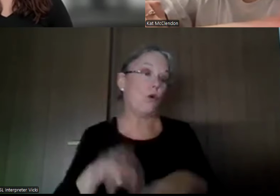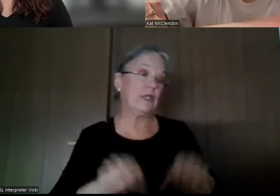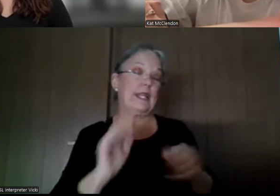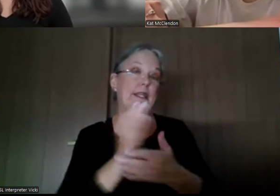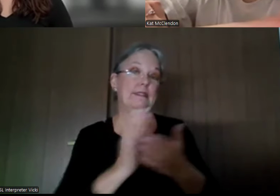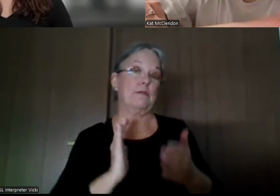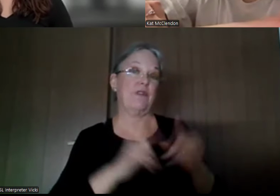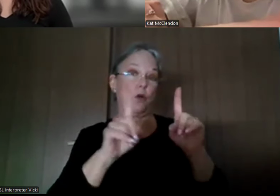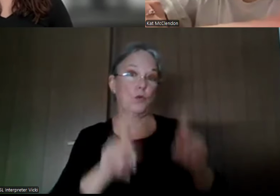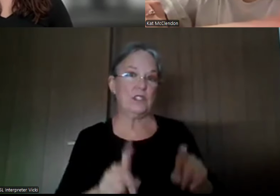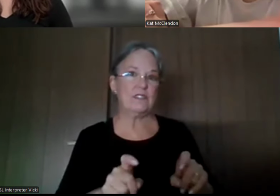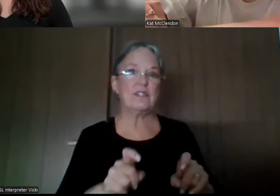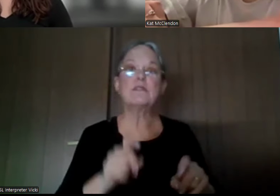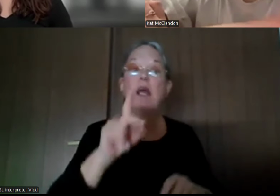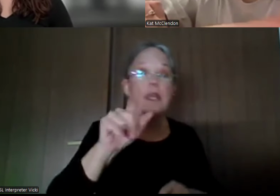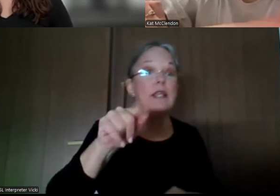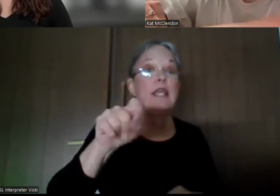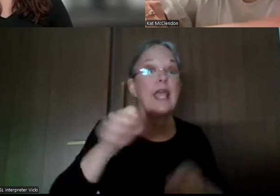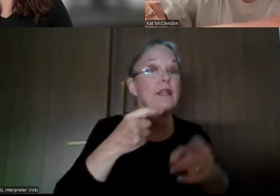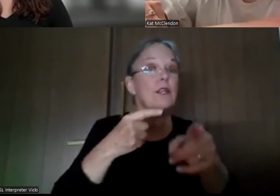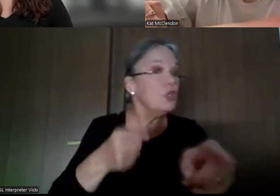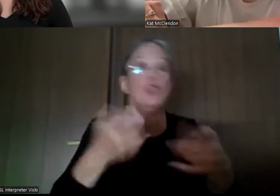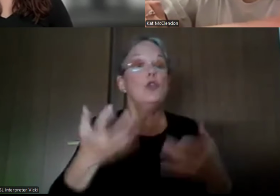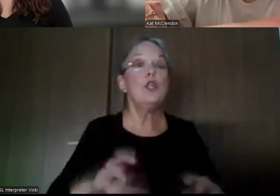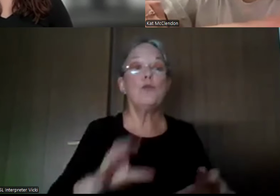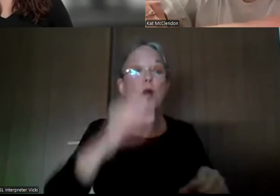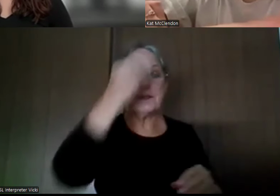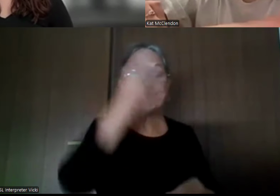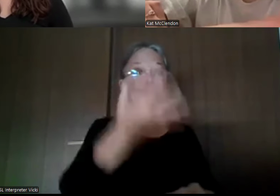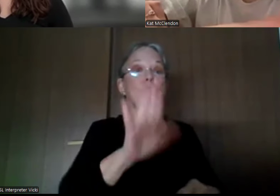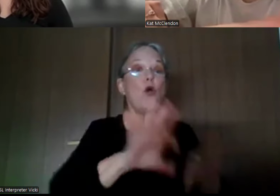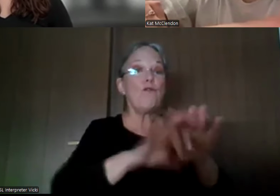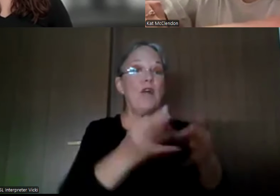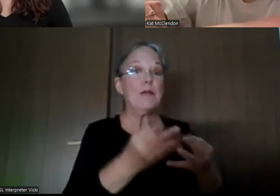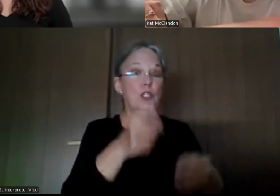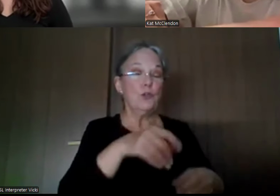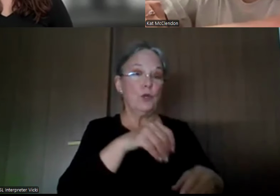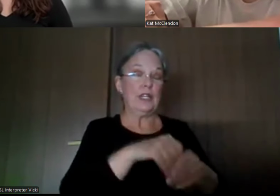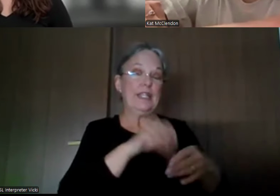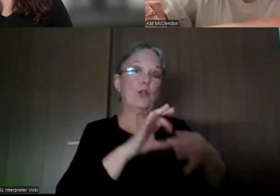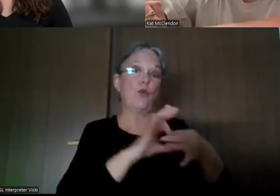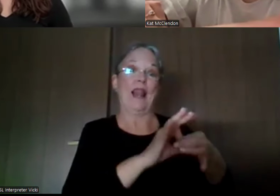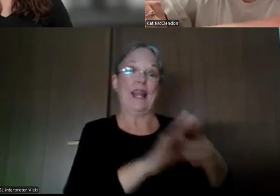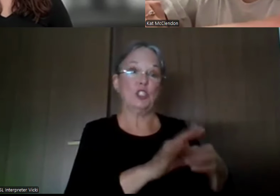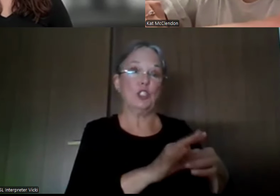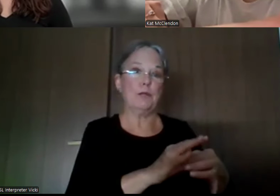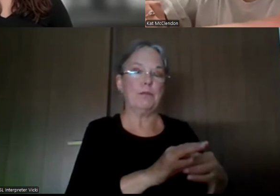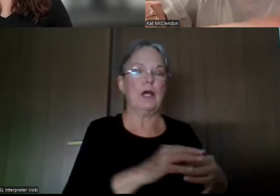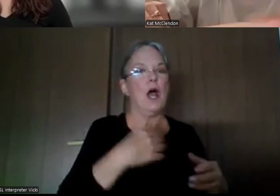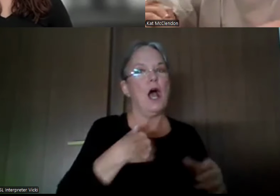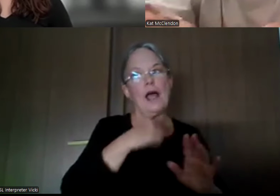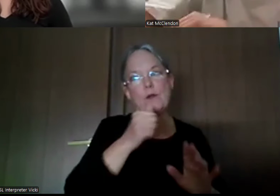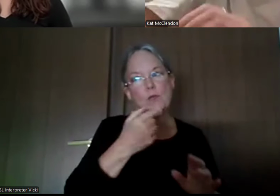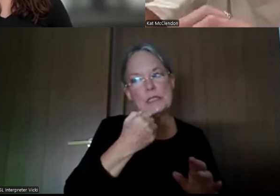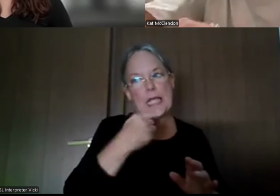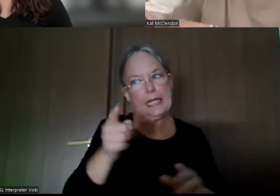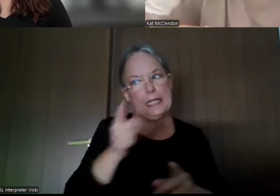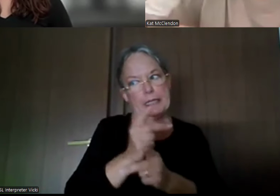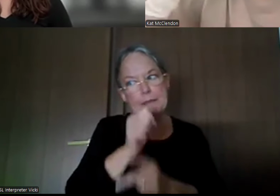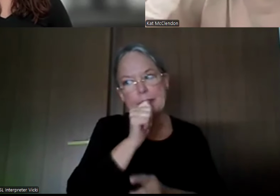shared about it. You didn't want to share with your family that you was in a relationship. I'm not suggesting that you keep secrets, but this is